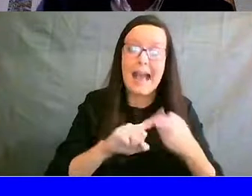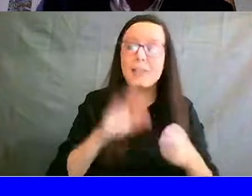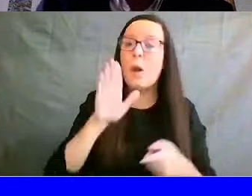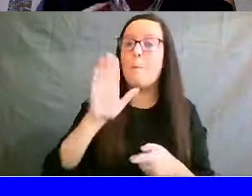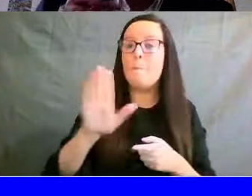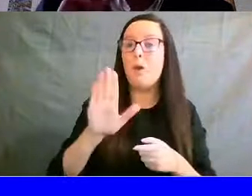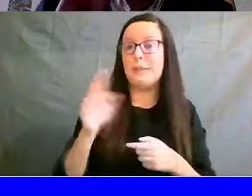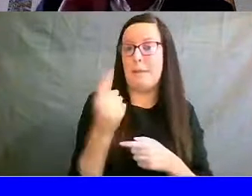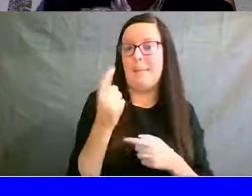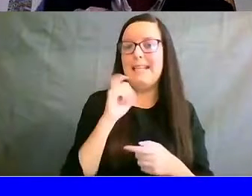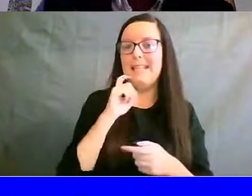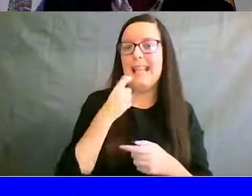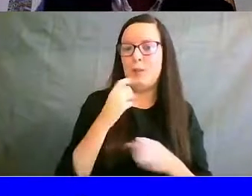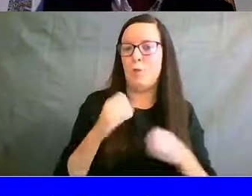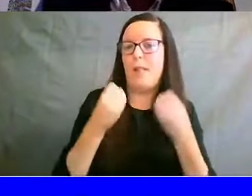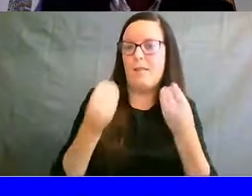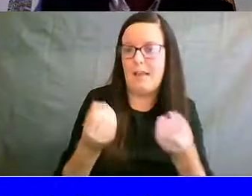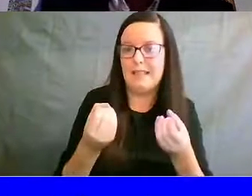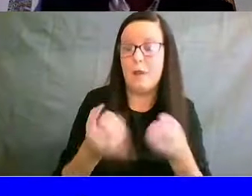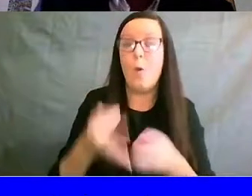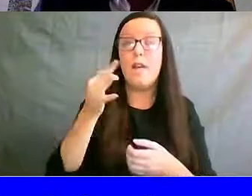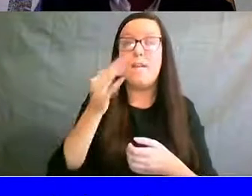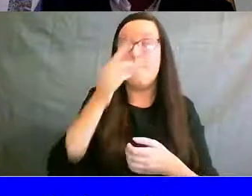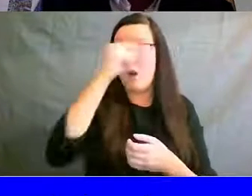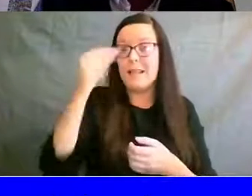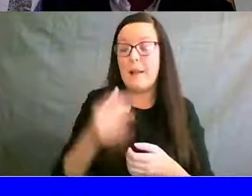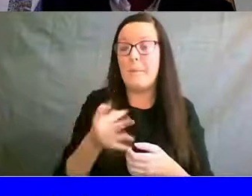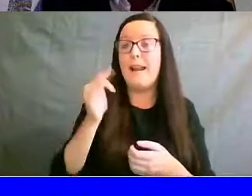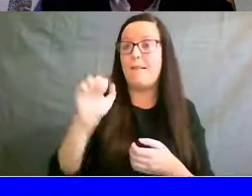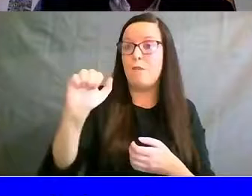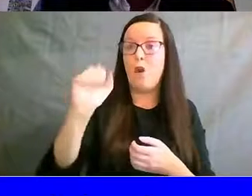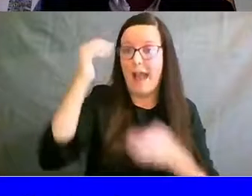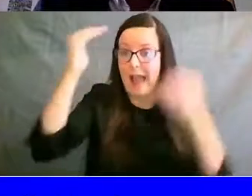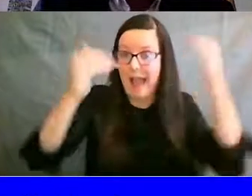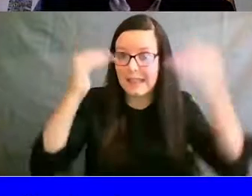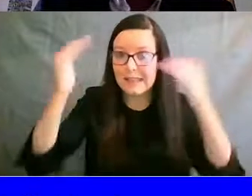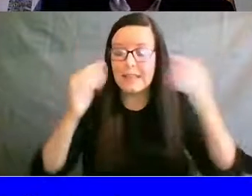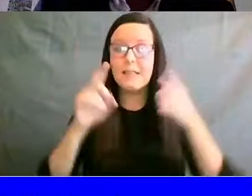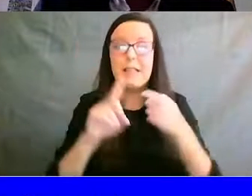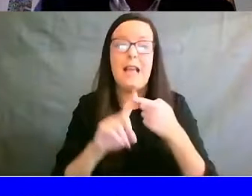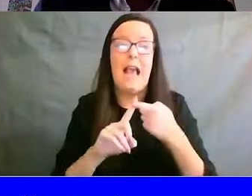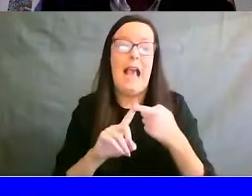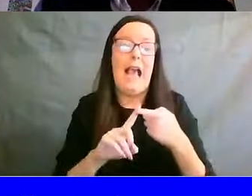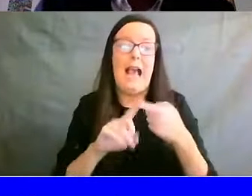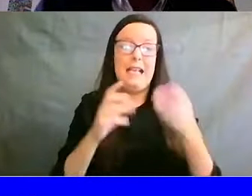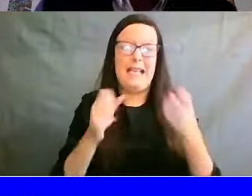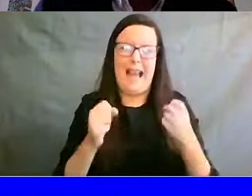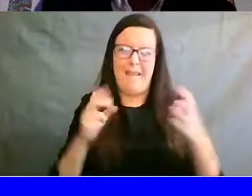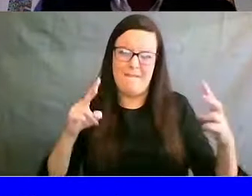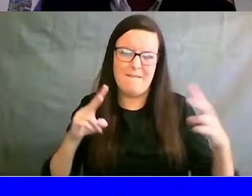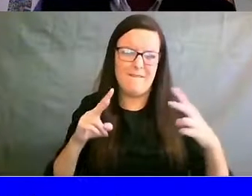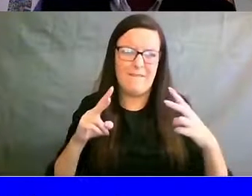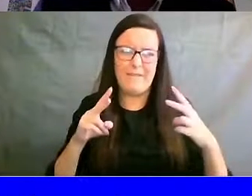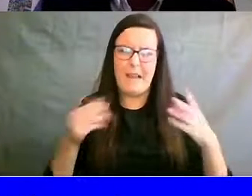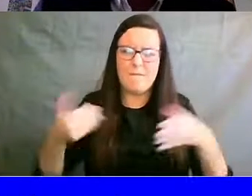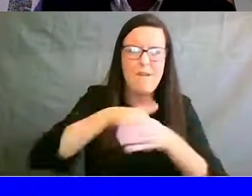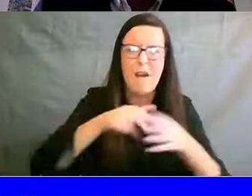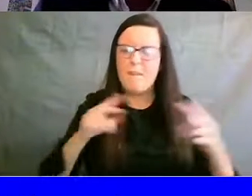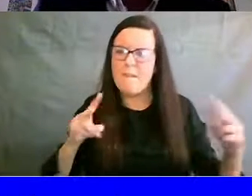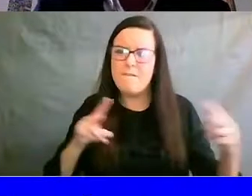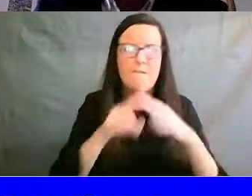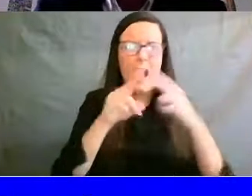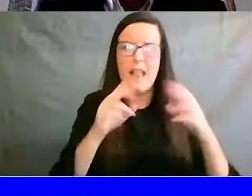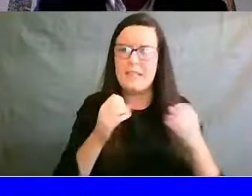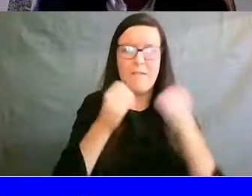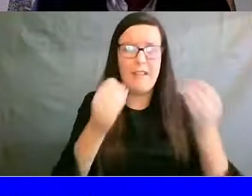adult with an intellectual disability and you've been the victim of a violent offence, for instance, you're not entitled to apply for